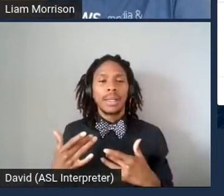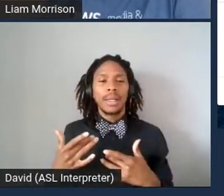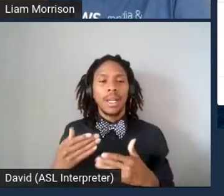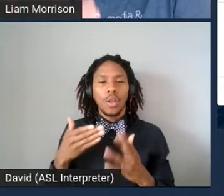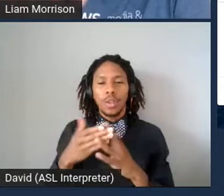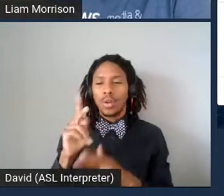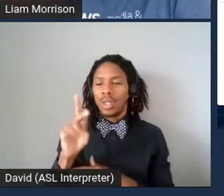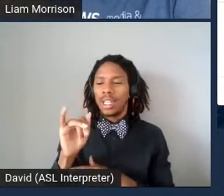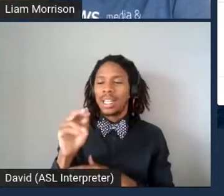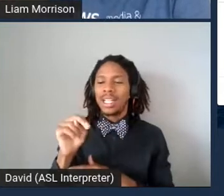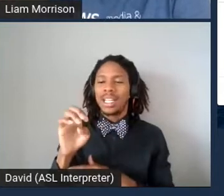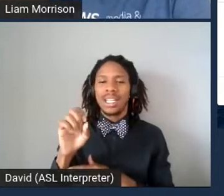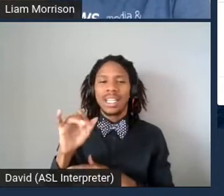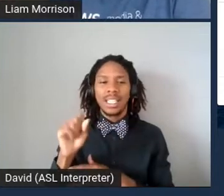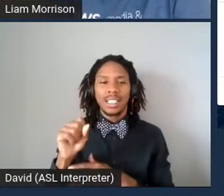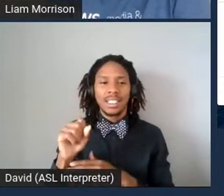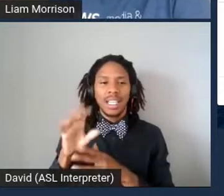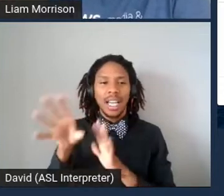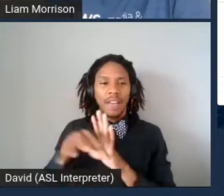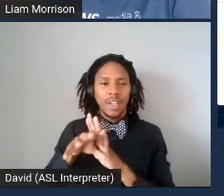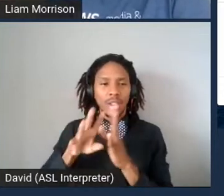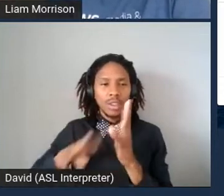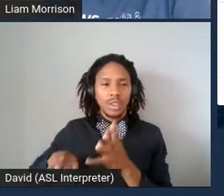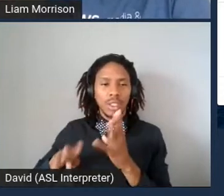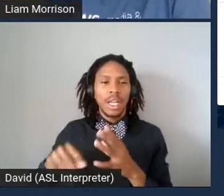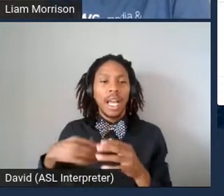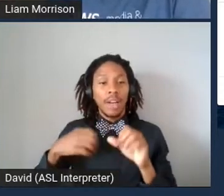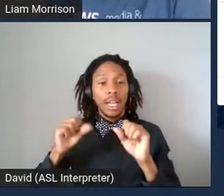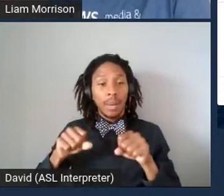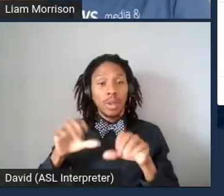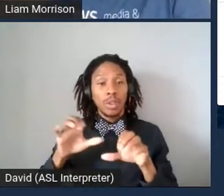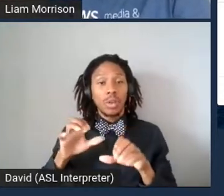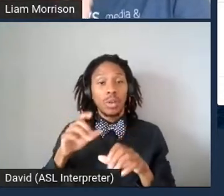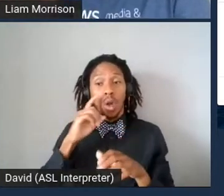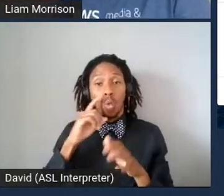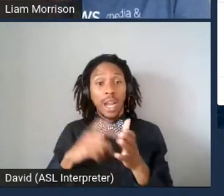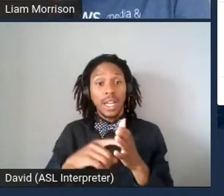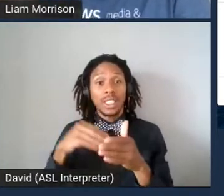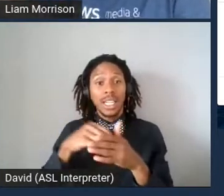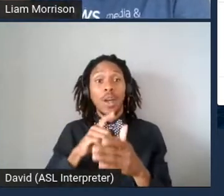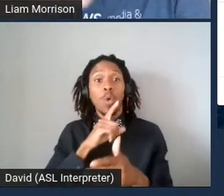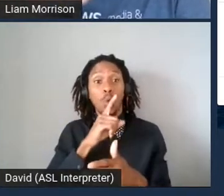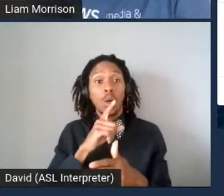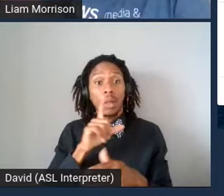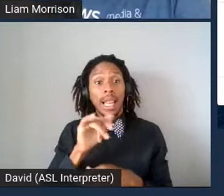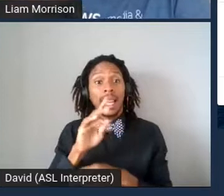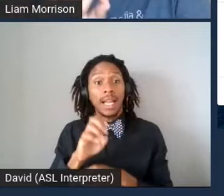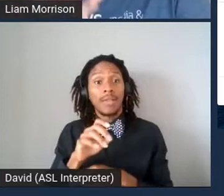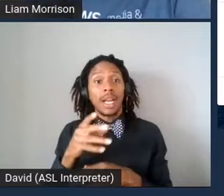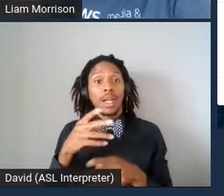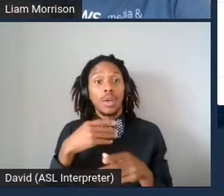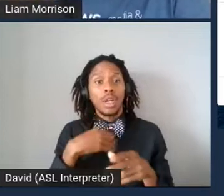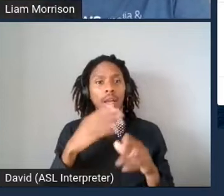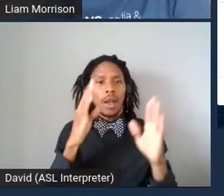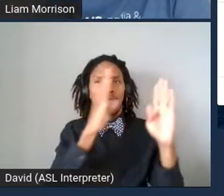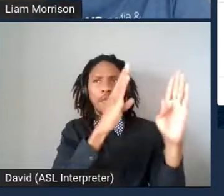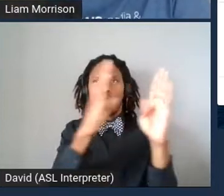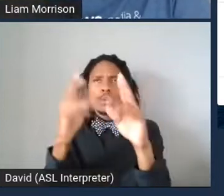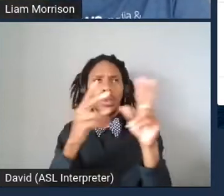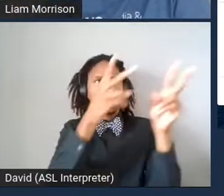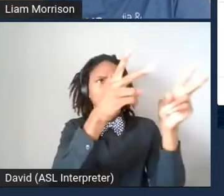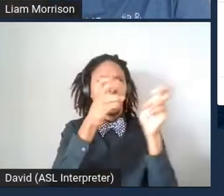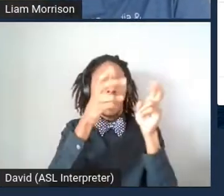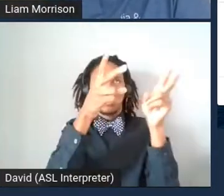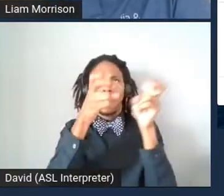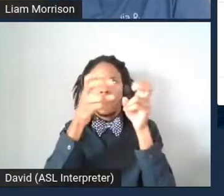Kinesis video streams, there is a capability to do recognition in real time. And you could also just grab frames and send the frames up, which